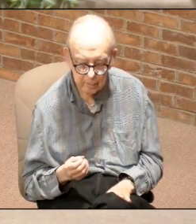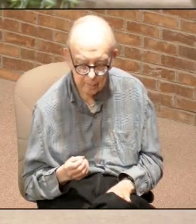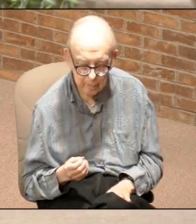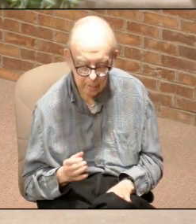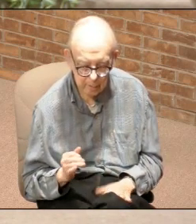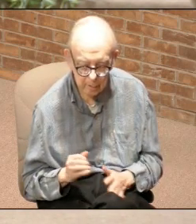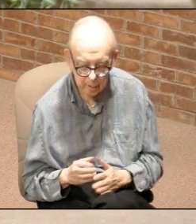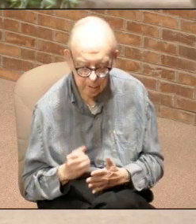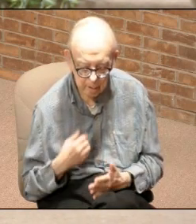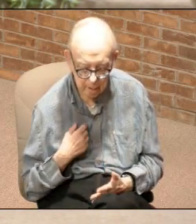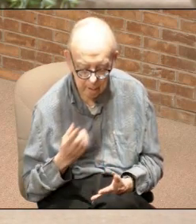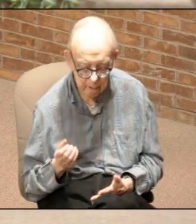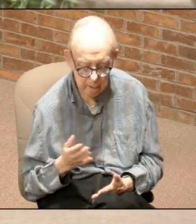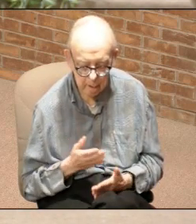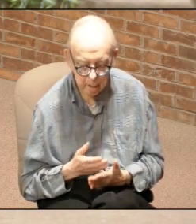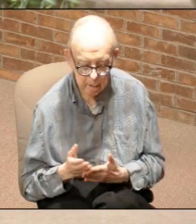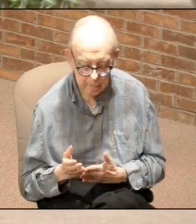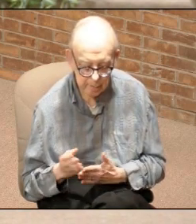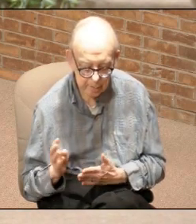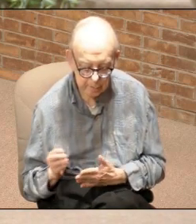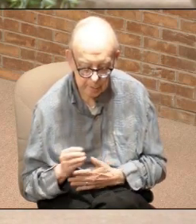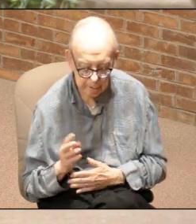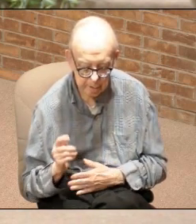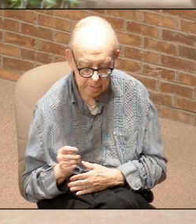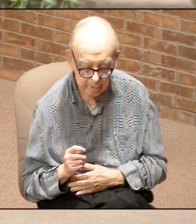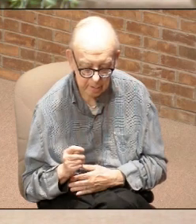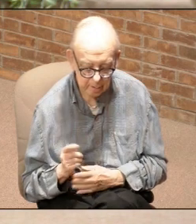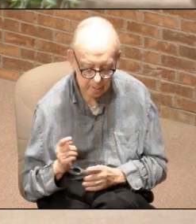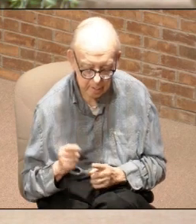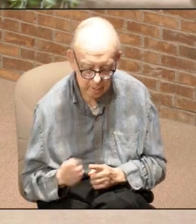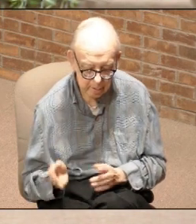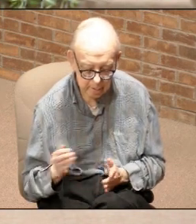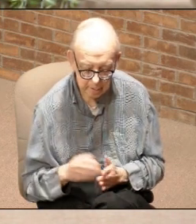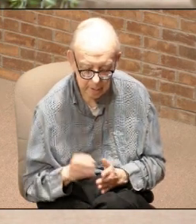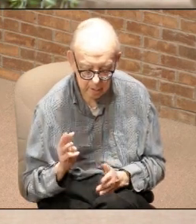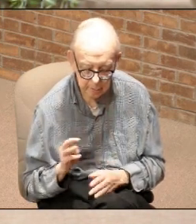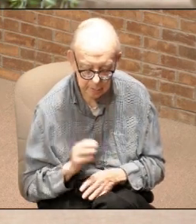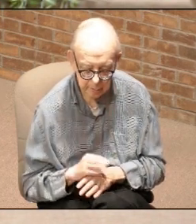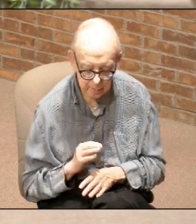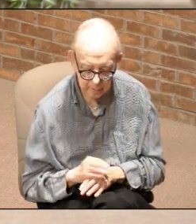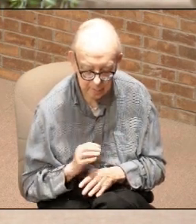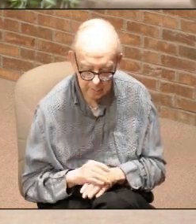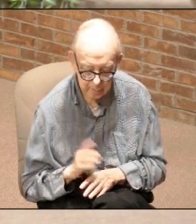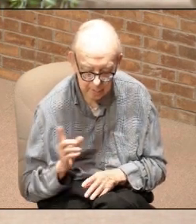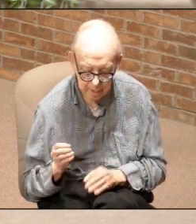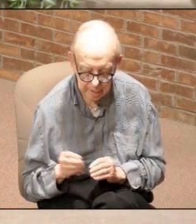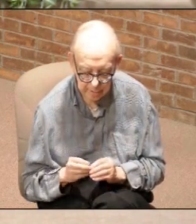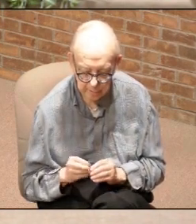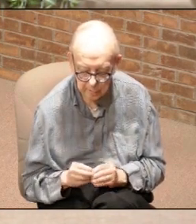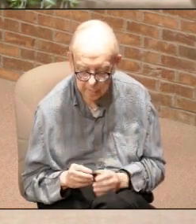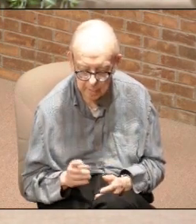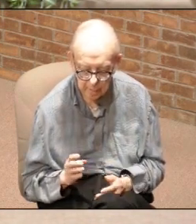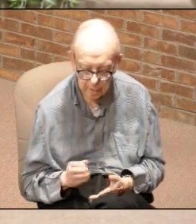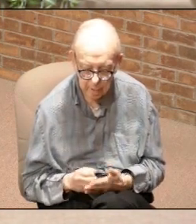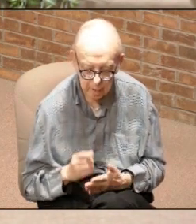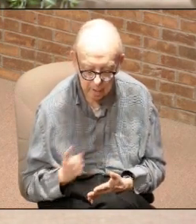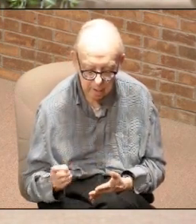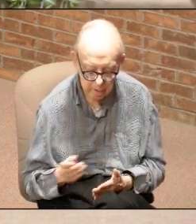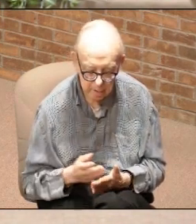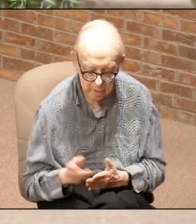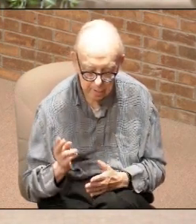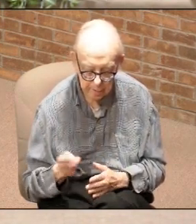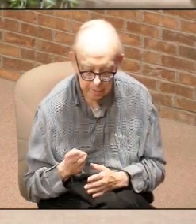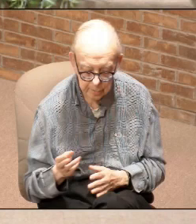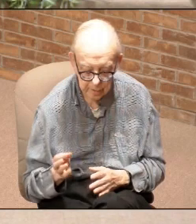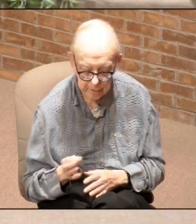that helps get me through monday tuesday till i come back on wednesday and then i get and i need some more to help me get through